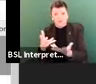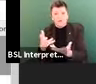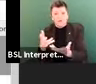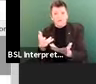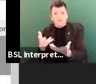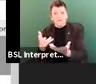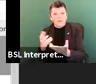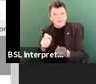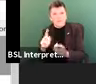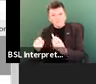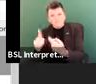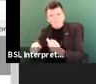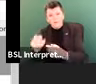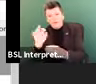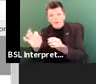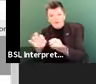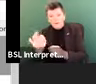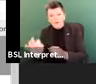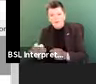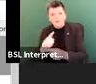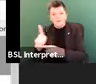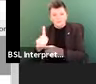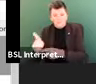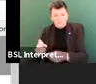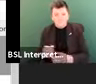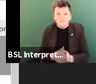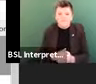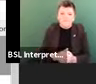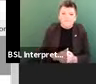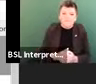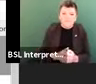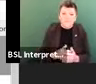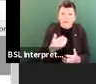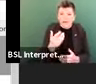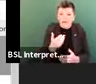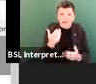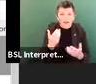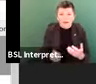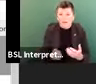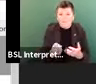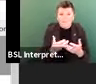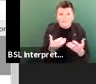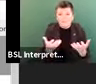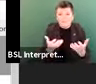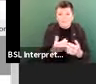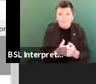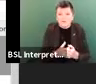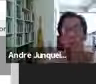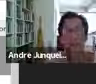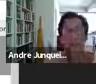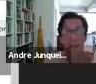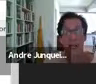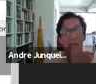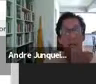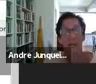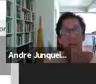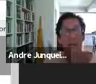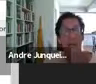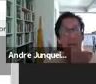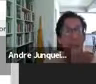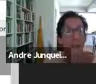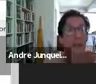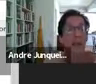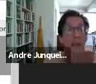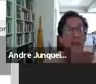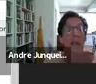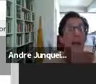session. I just have a few minutes for a couple of slides, so it's